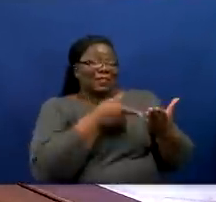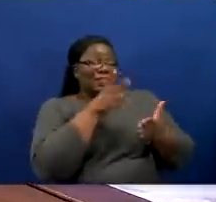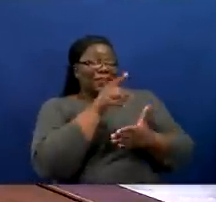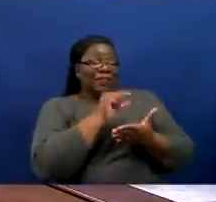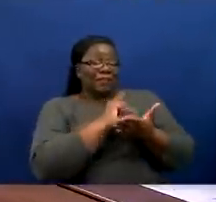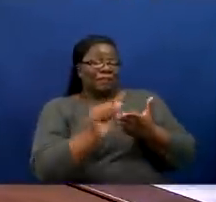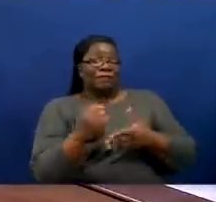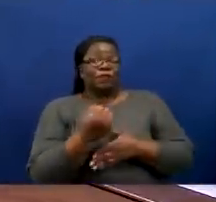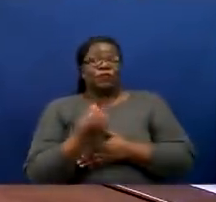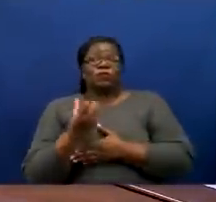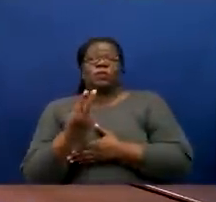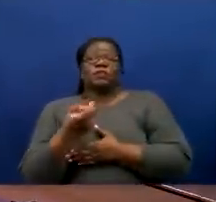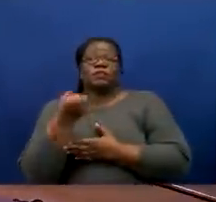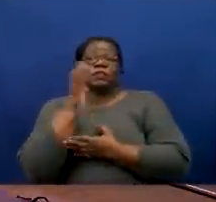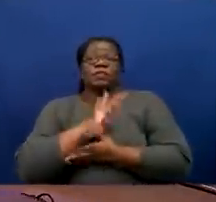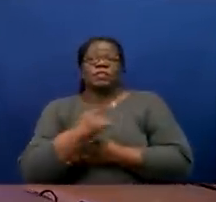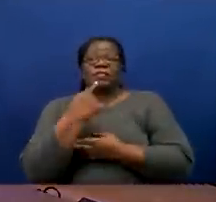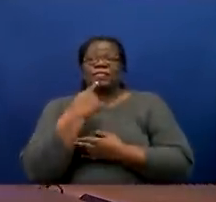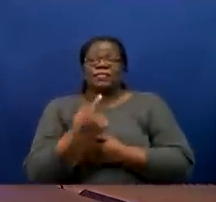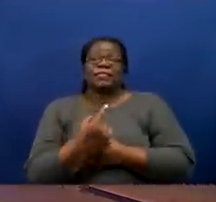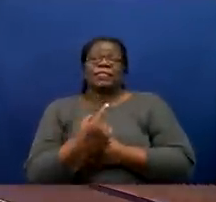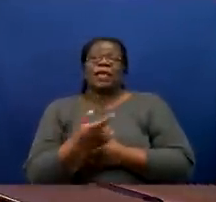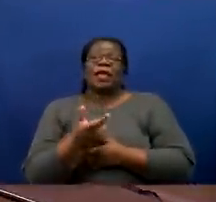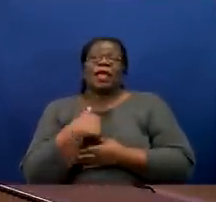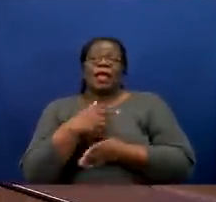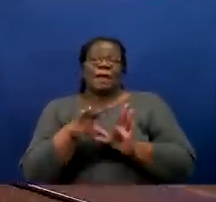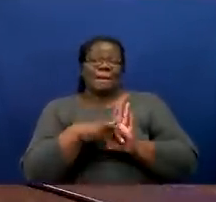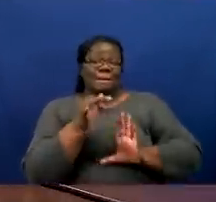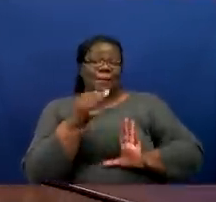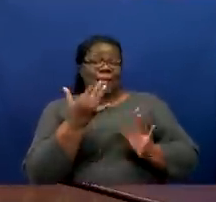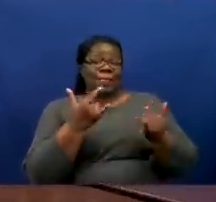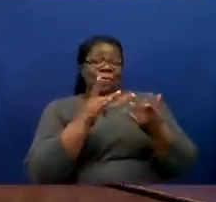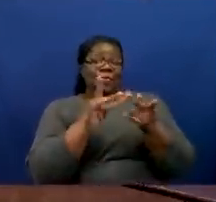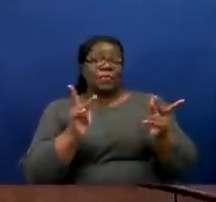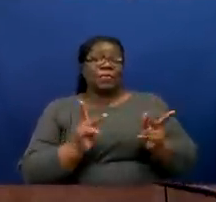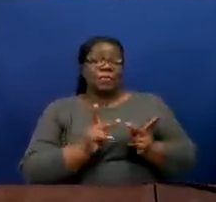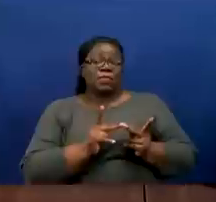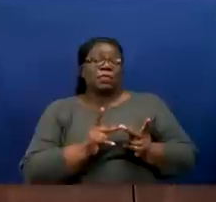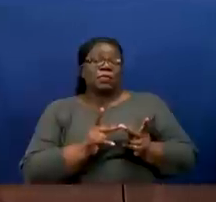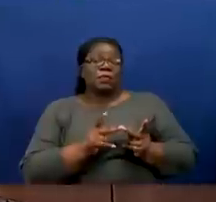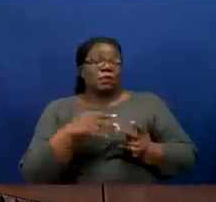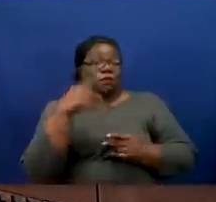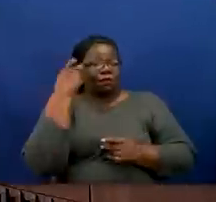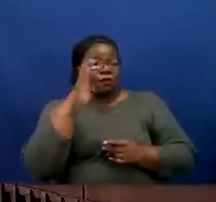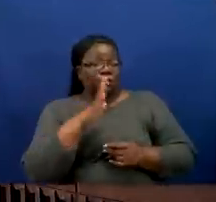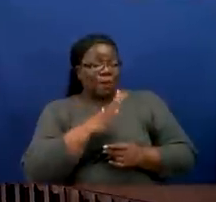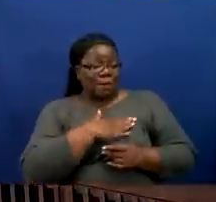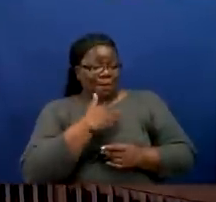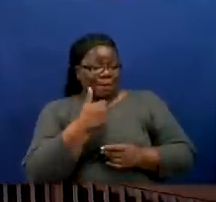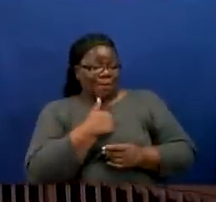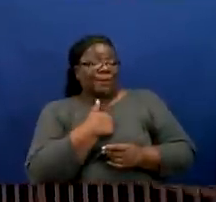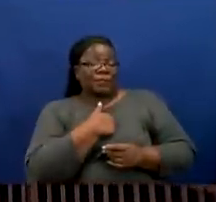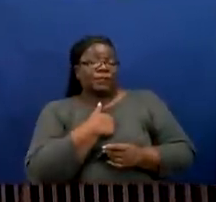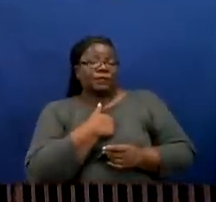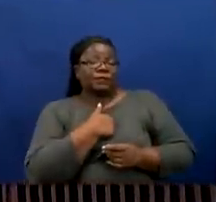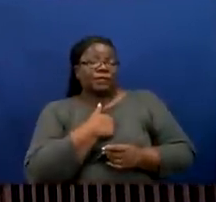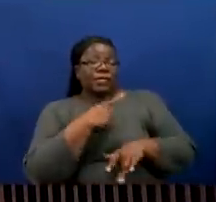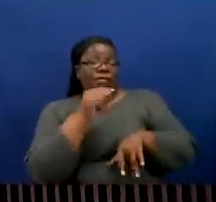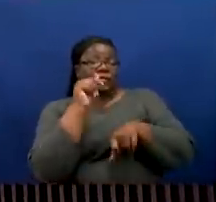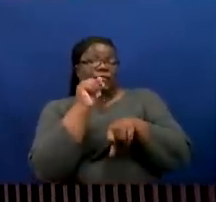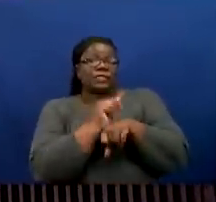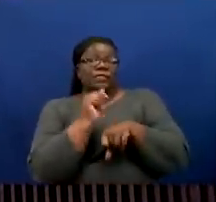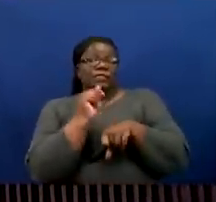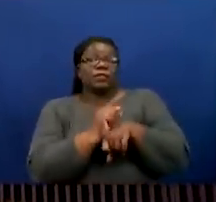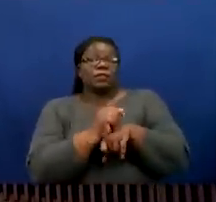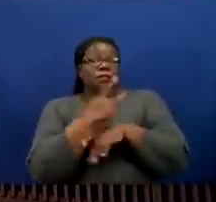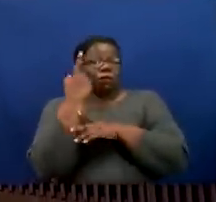verse 12, God says, I have chosen this place for myself as a temple